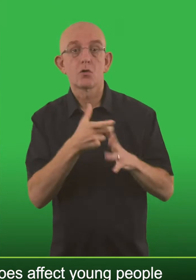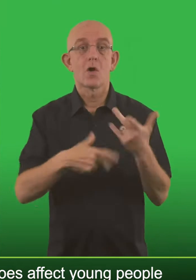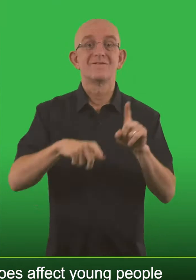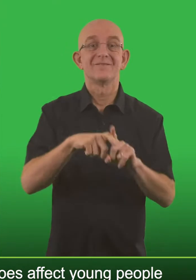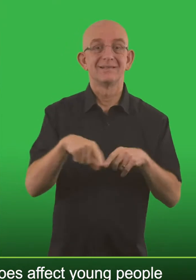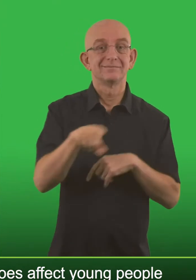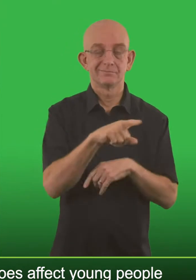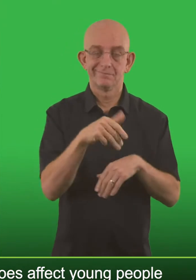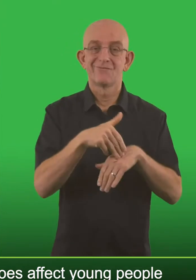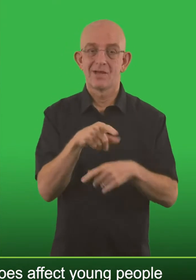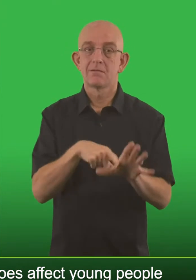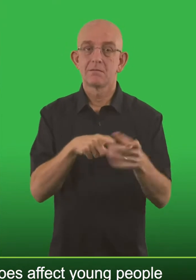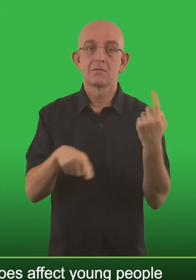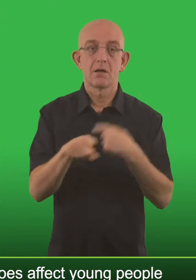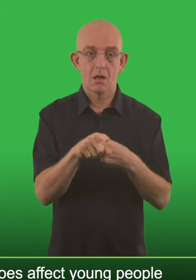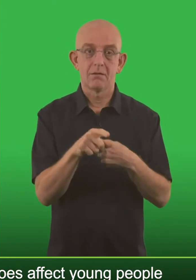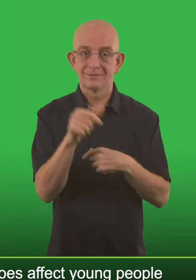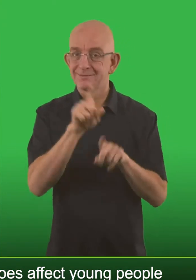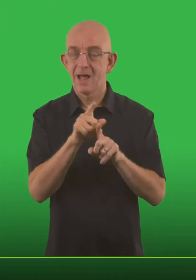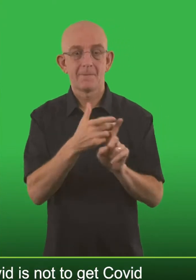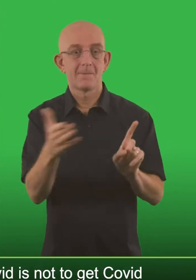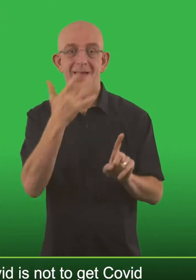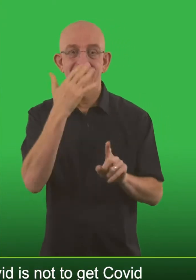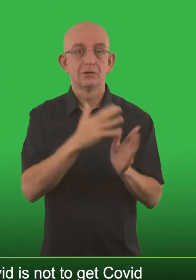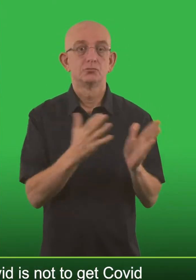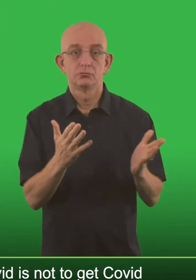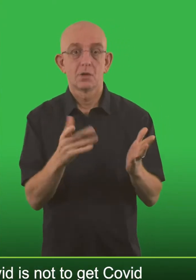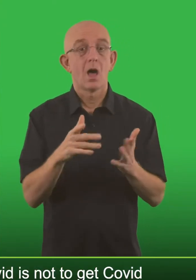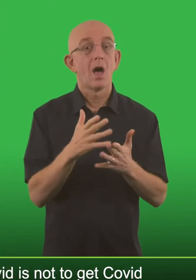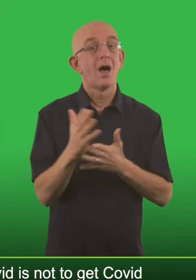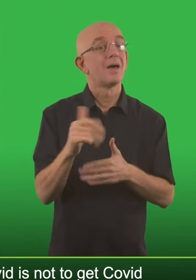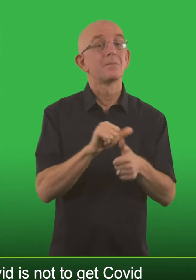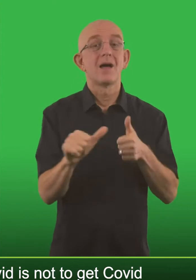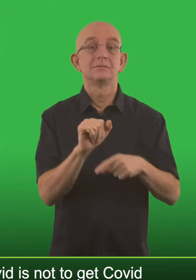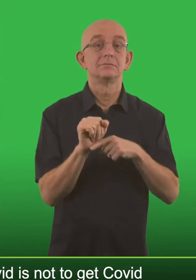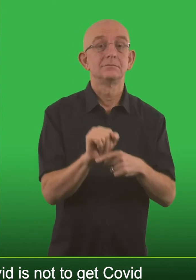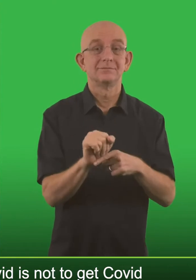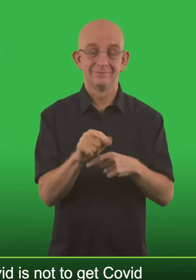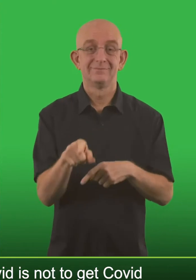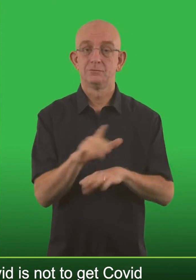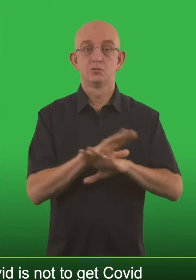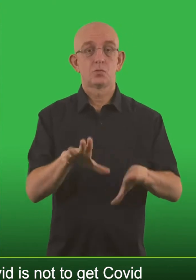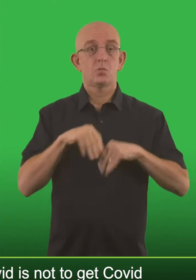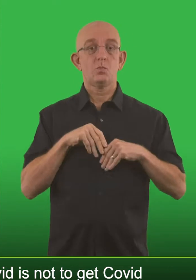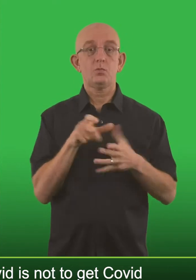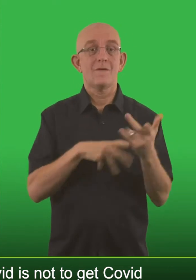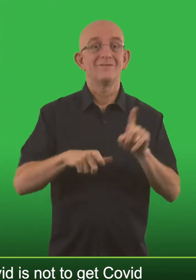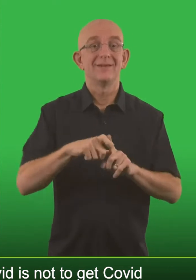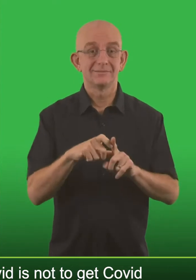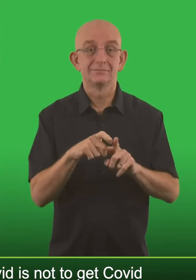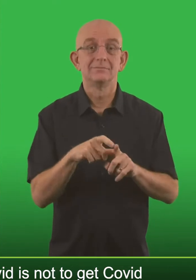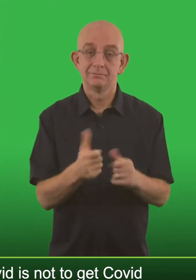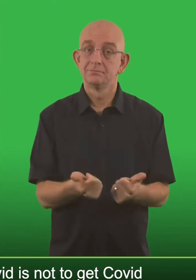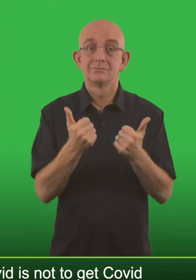long COVID does affect young people as well as people across the age spectrum, and the best way to avoid getting long COVID is not to get COVID,